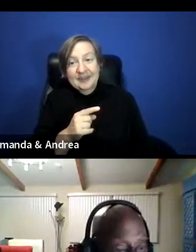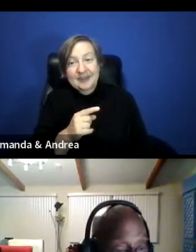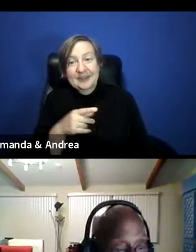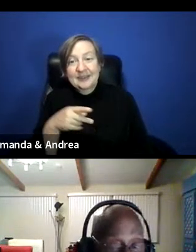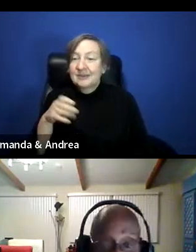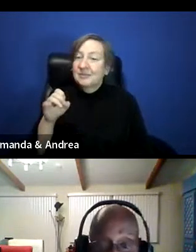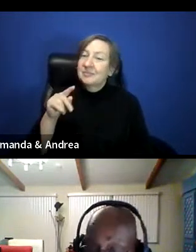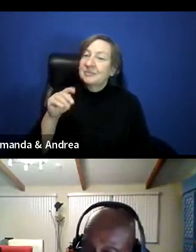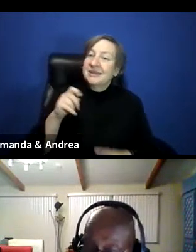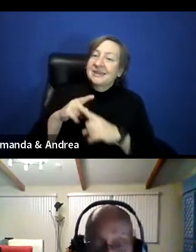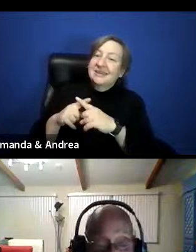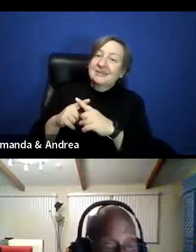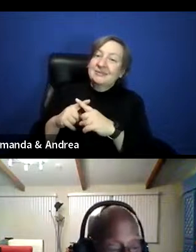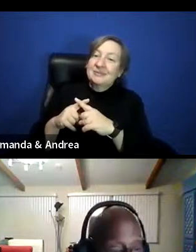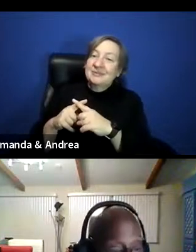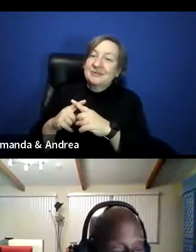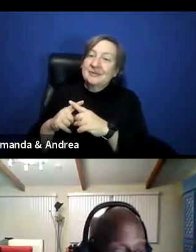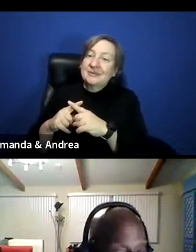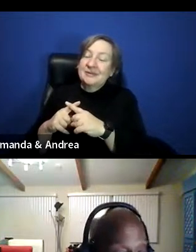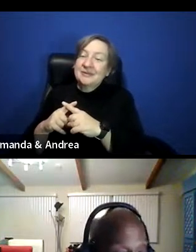Pete, you are on mute.